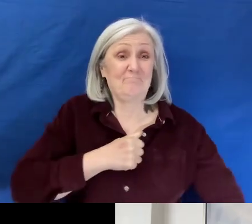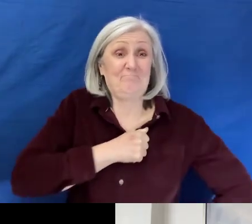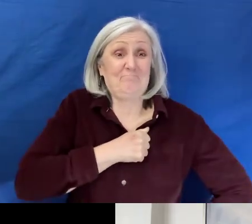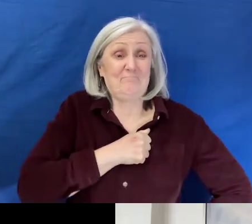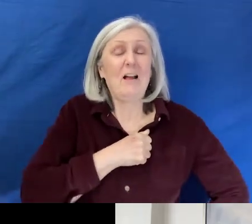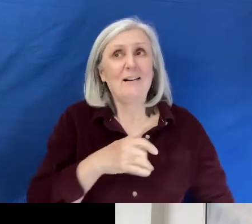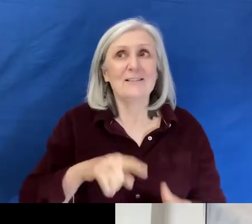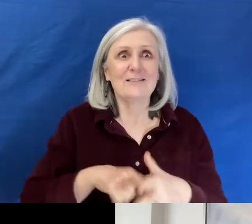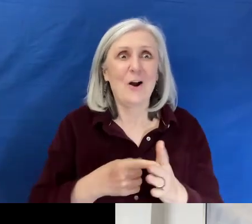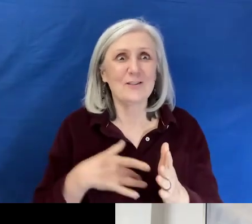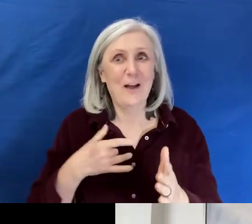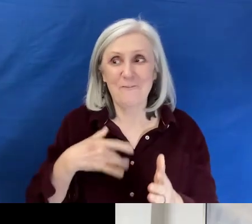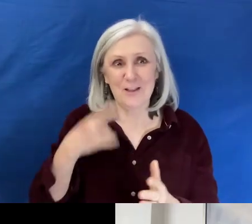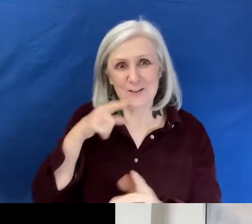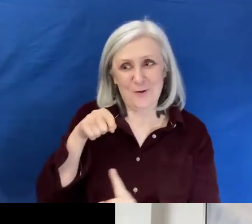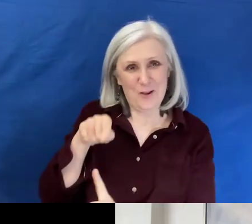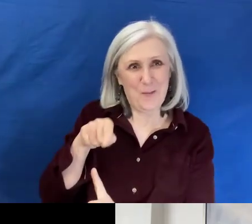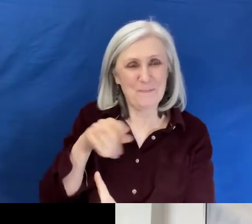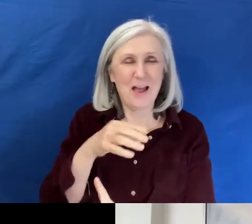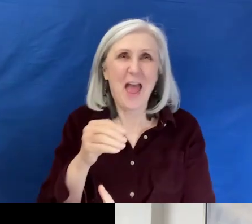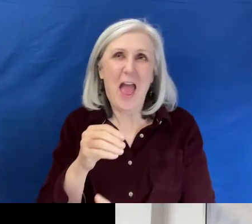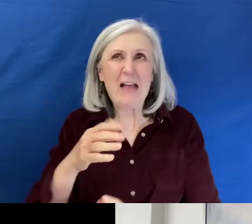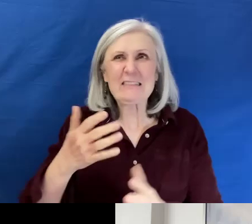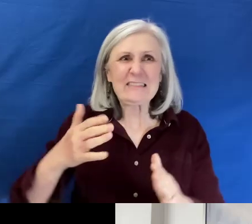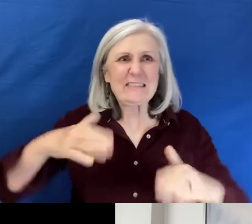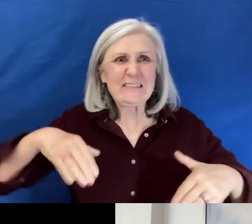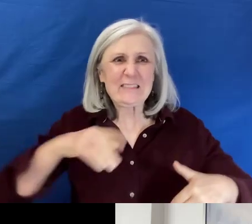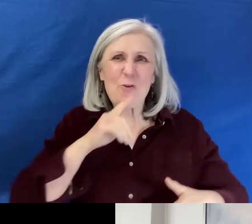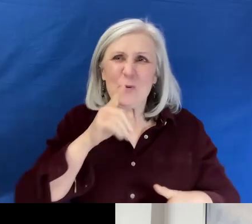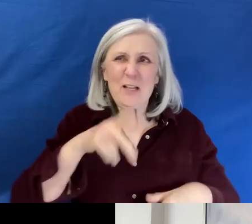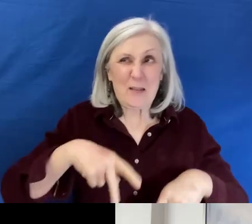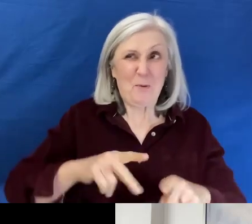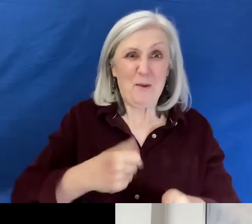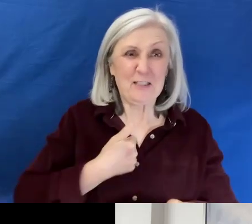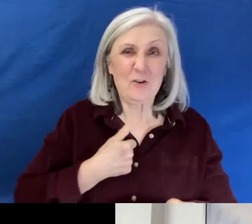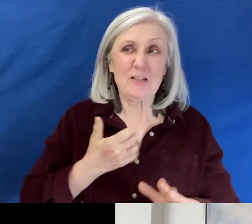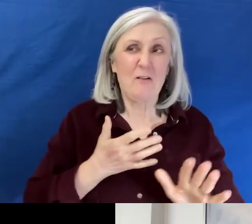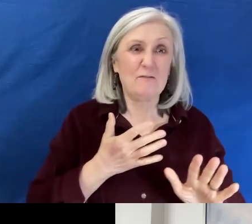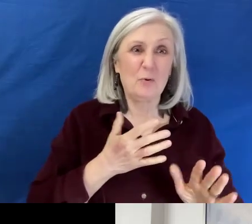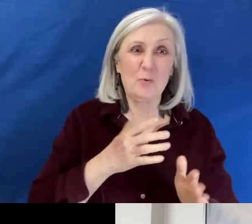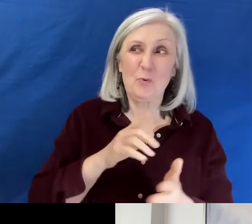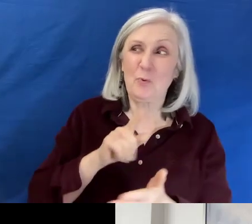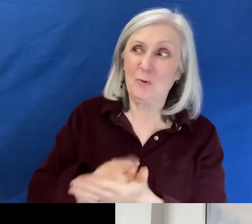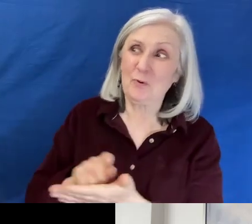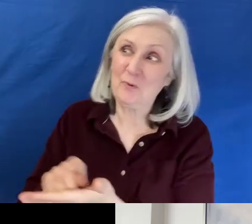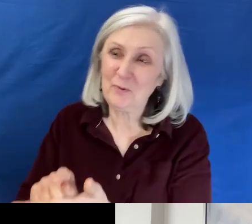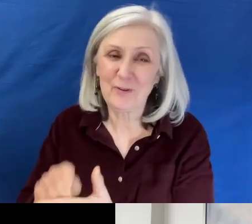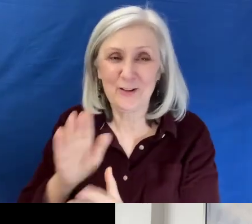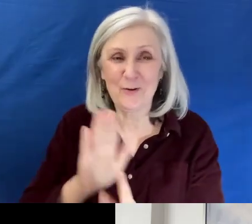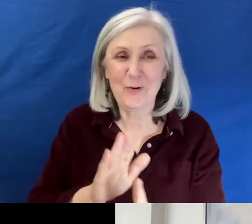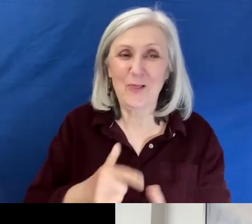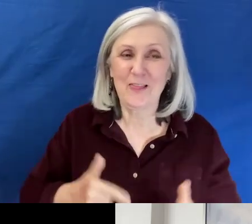for him. And she kind of hasn't really allowed herself to go there in her life. So, she's not